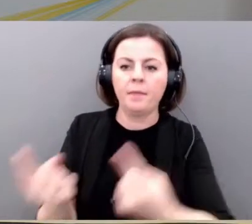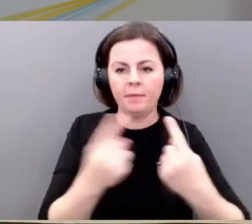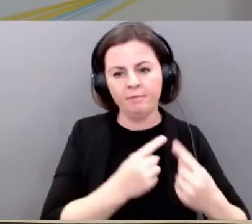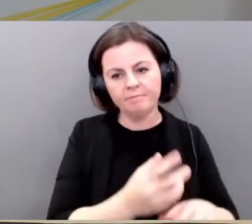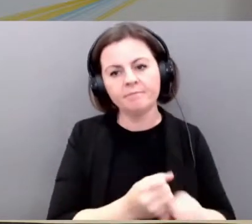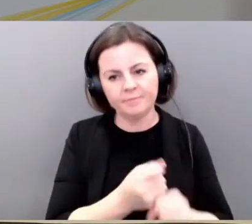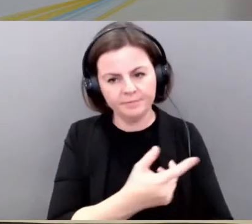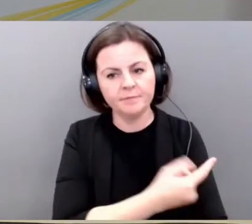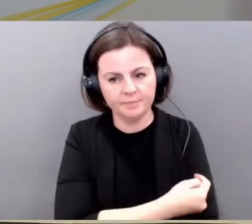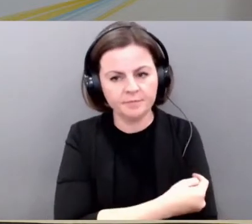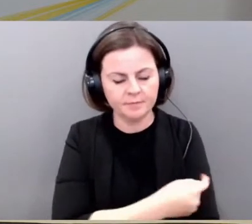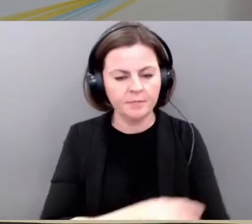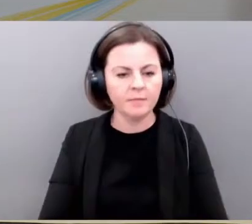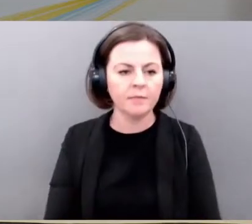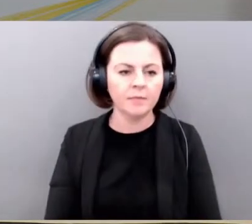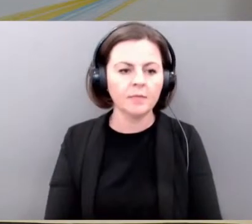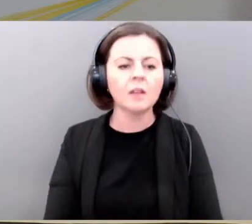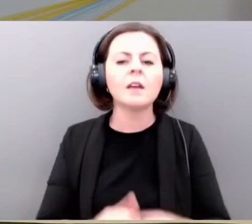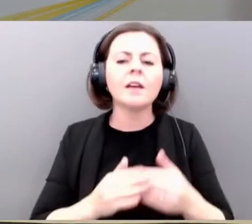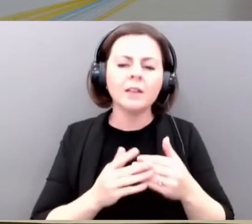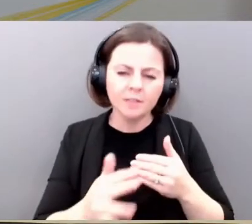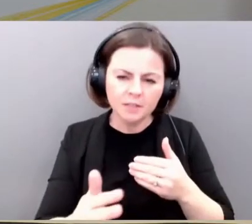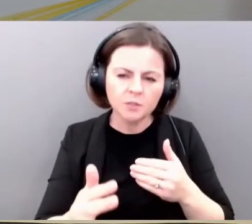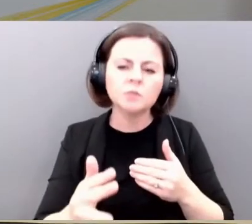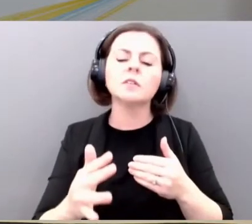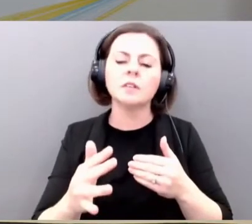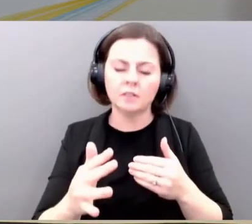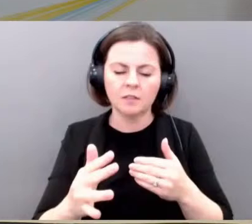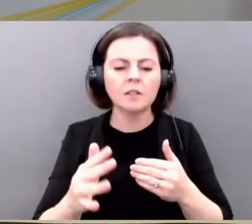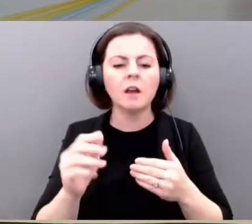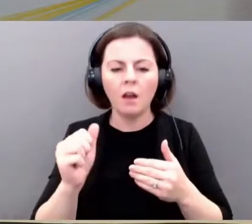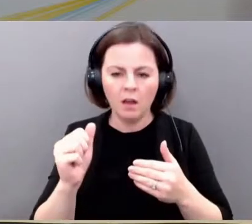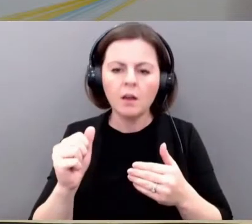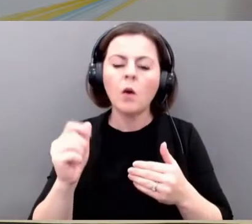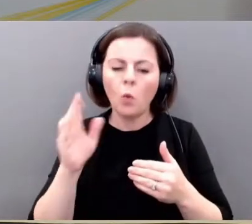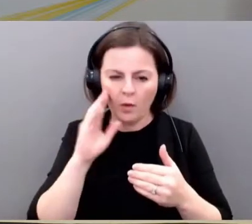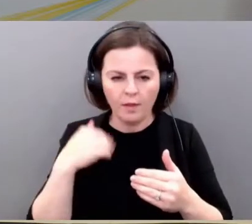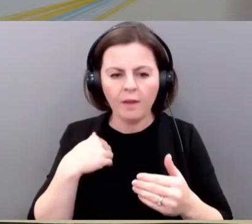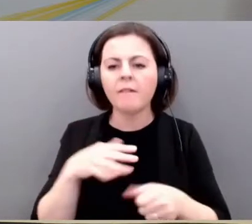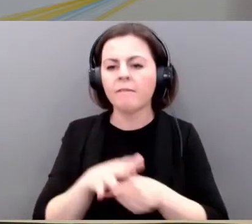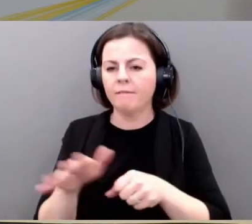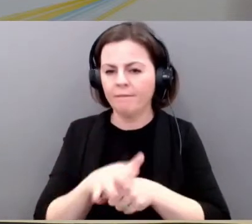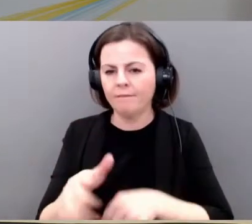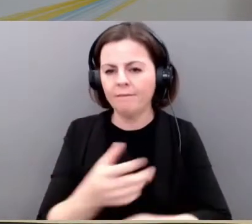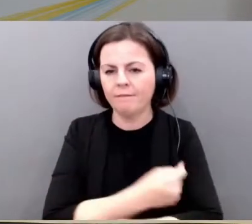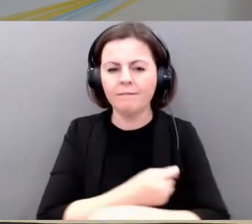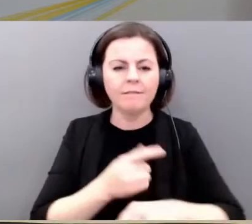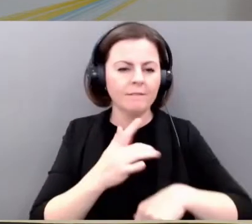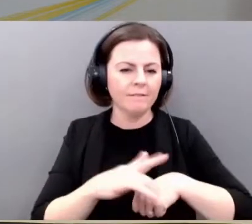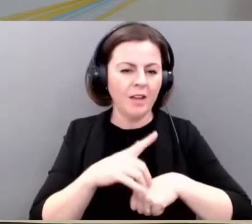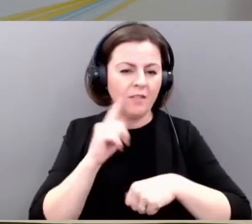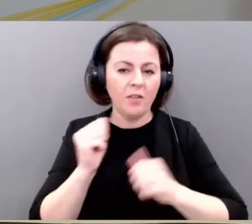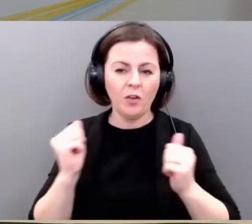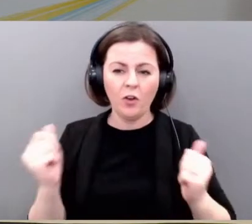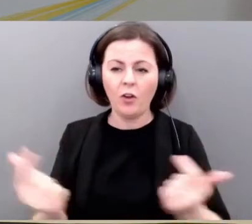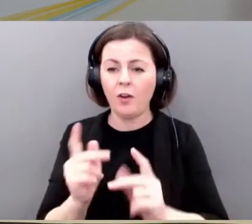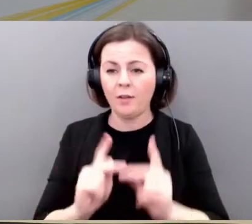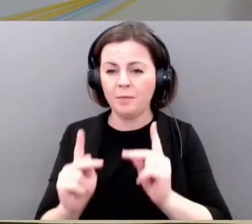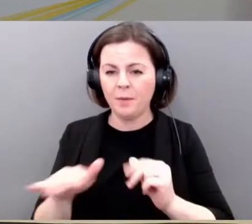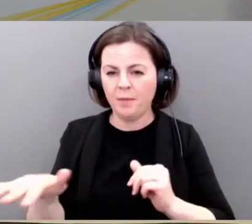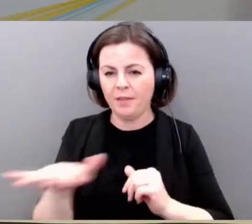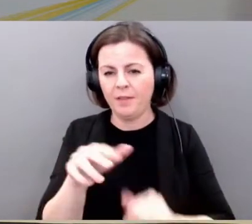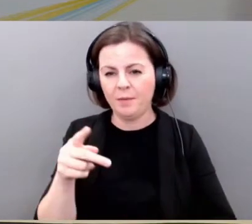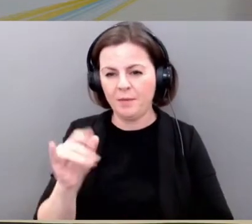While eventually there will be enough vaccine for everyone on PEI that wants to be immunized, these first few months